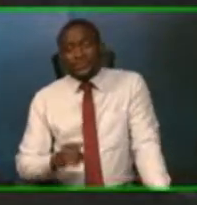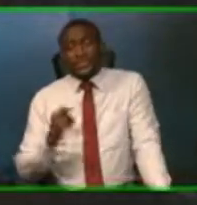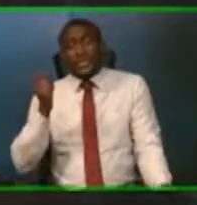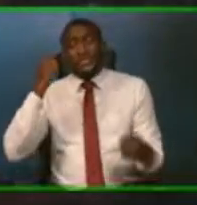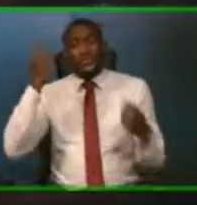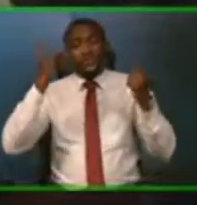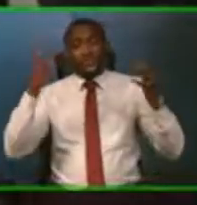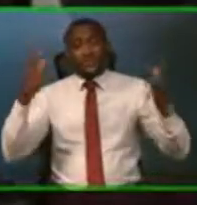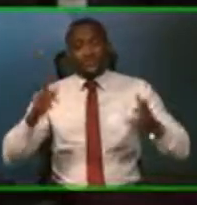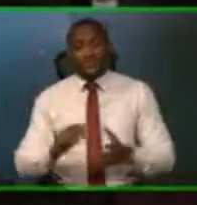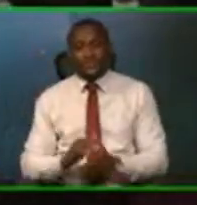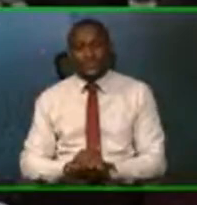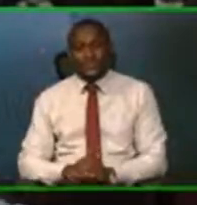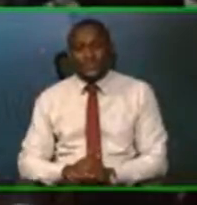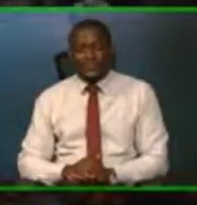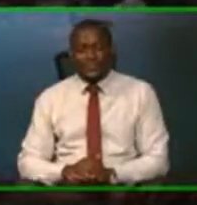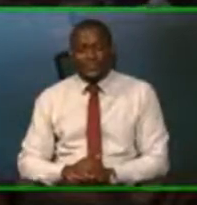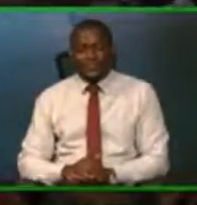Hallelujah.